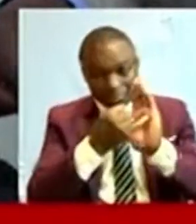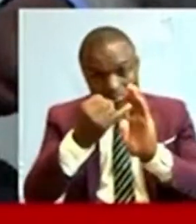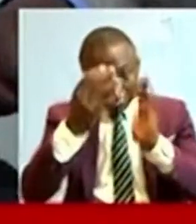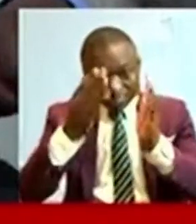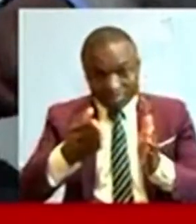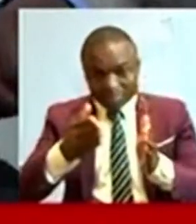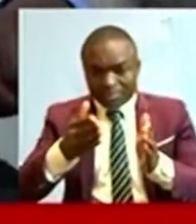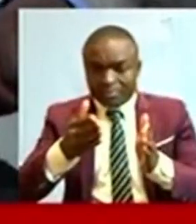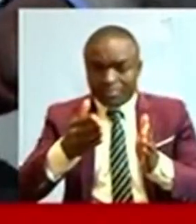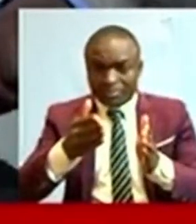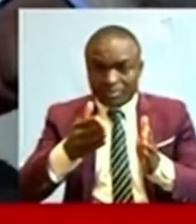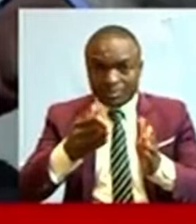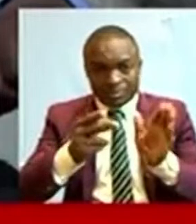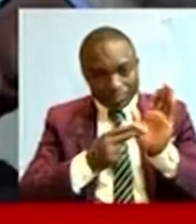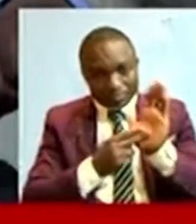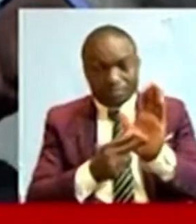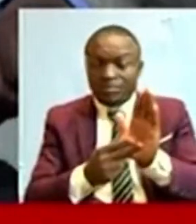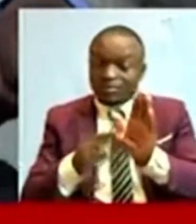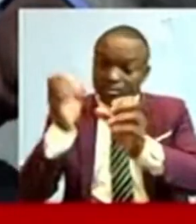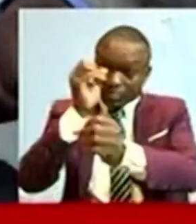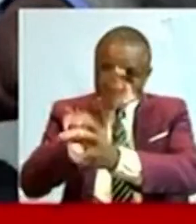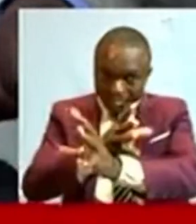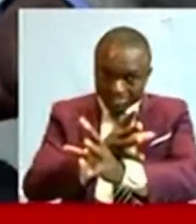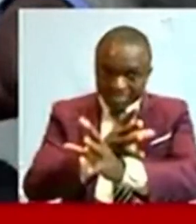the availability of